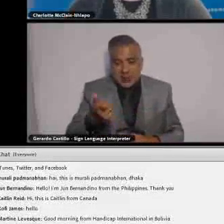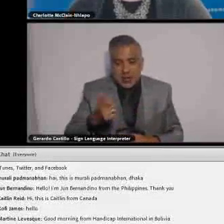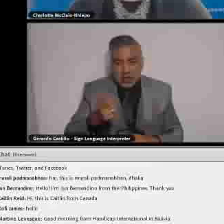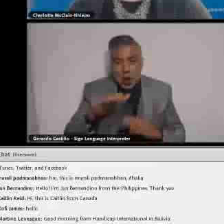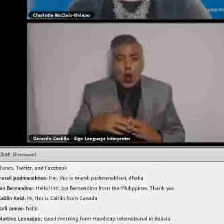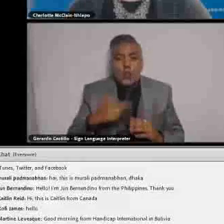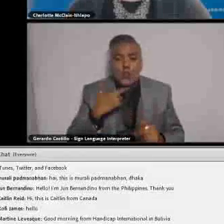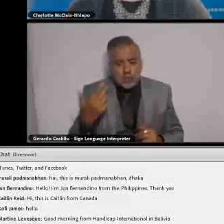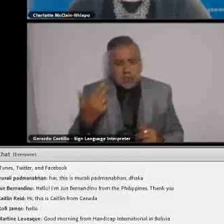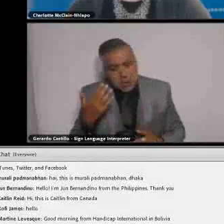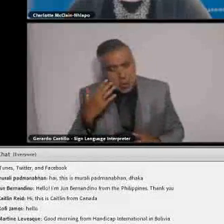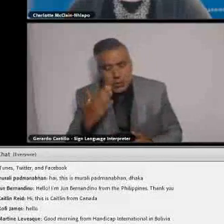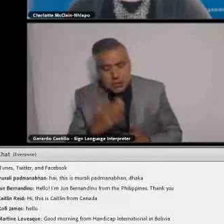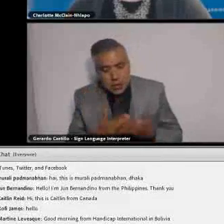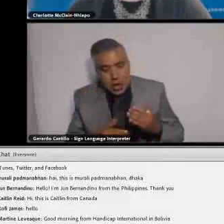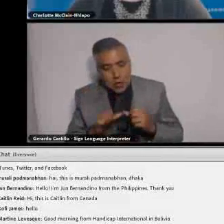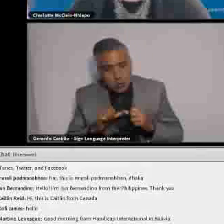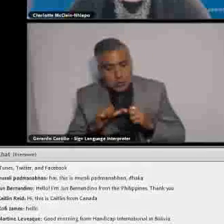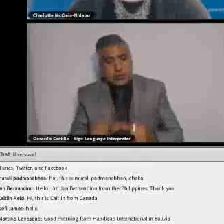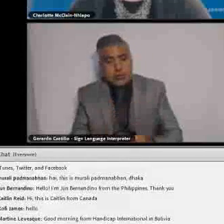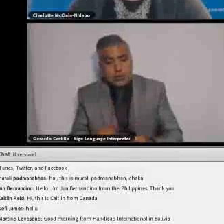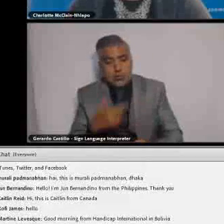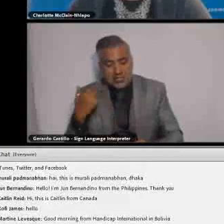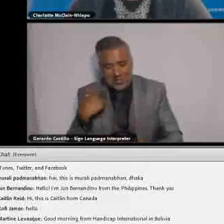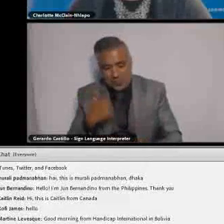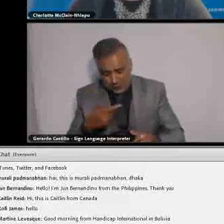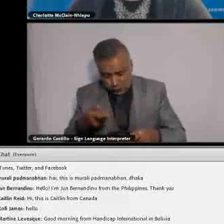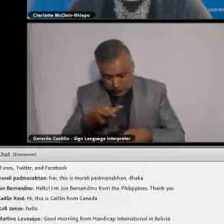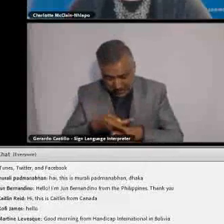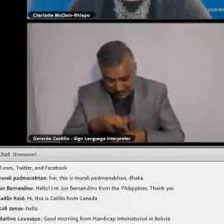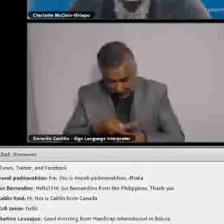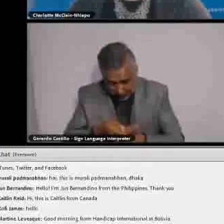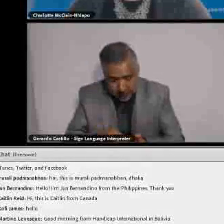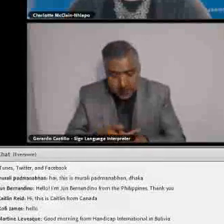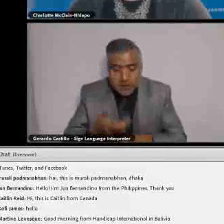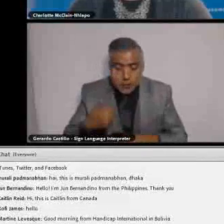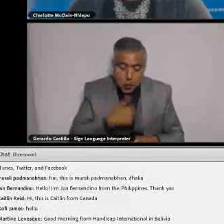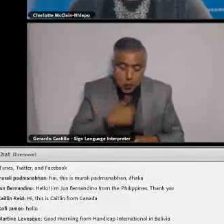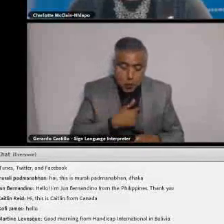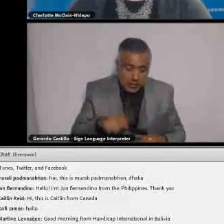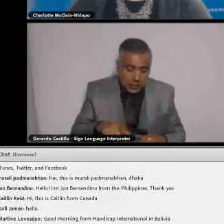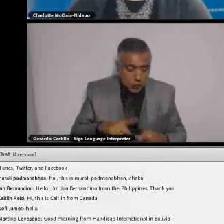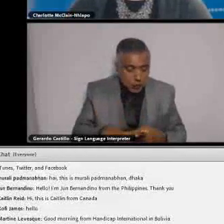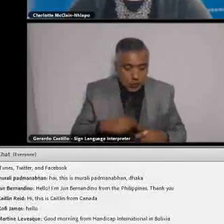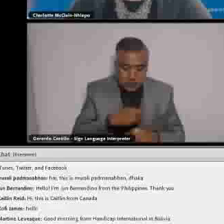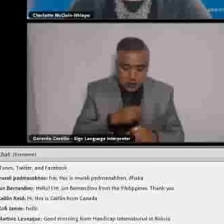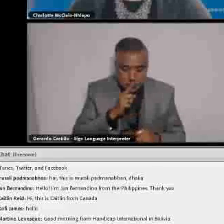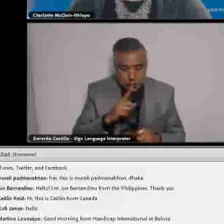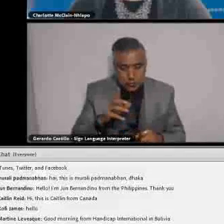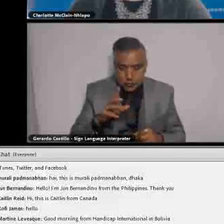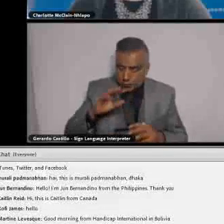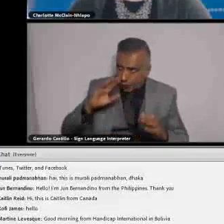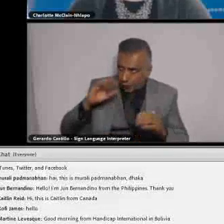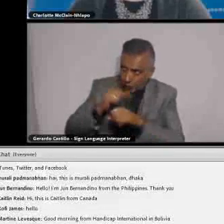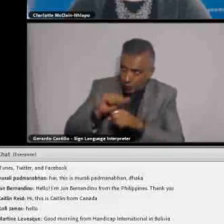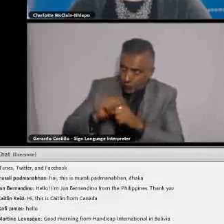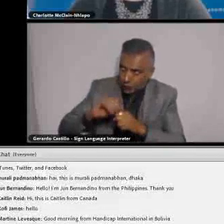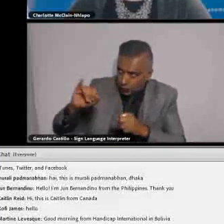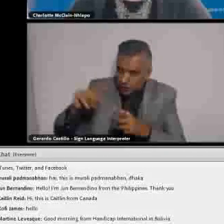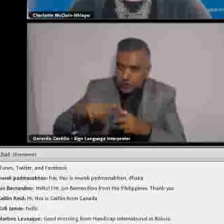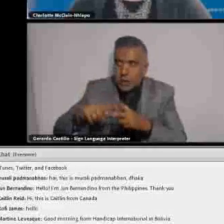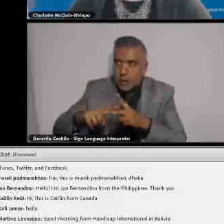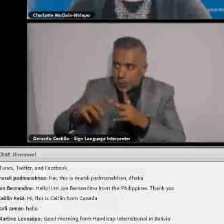some residual risks that we have to deal with, taking steps either through insurance, recovery planning, preparedness, so all the